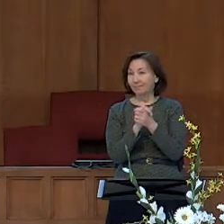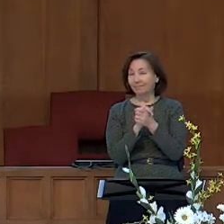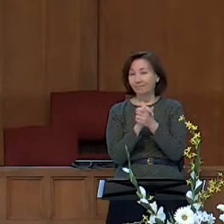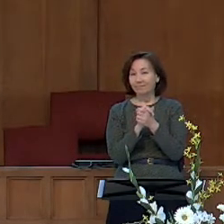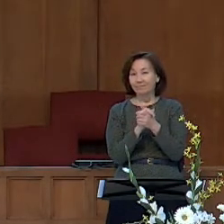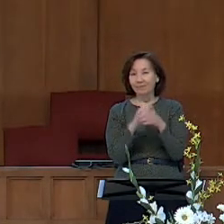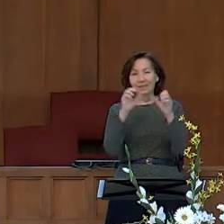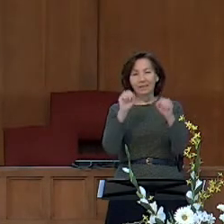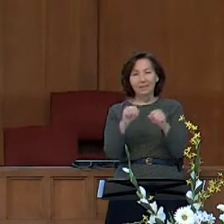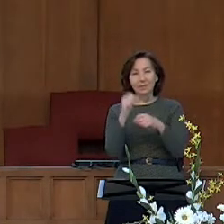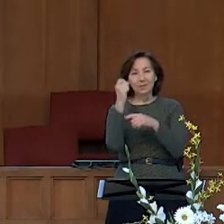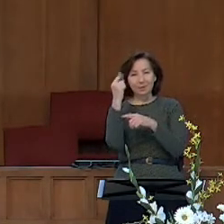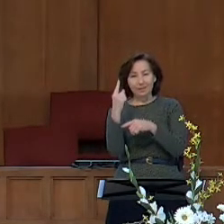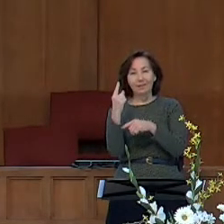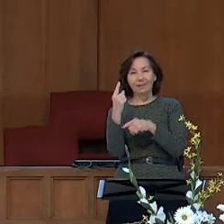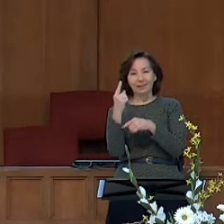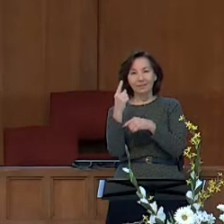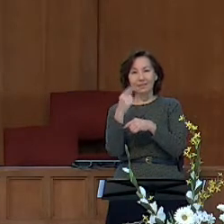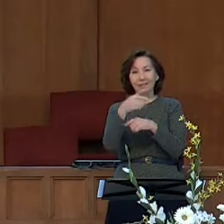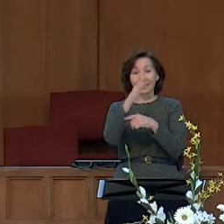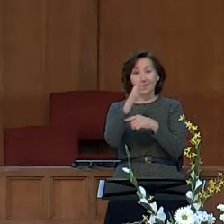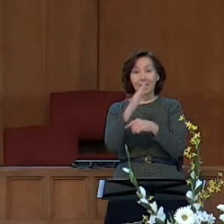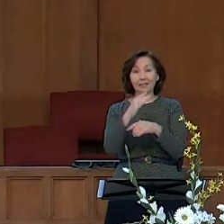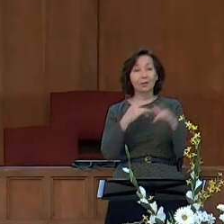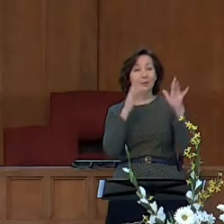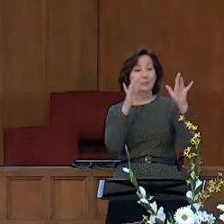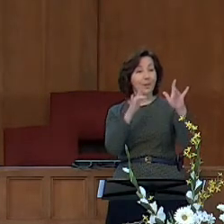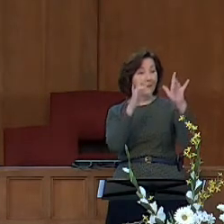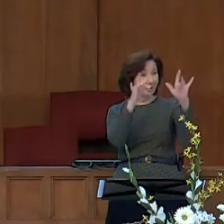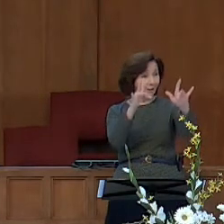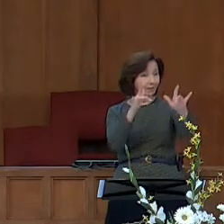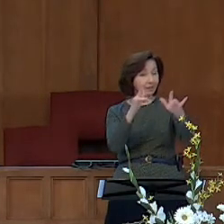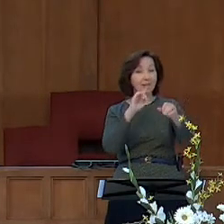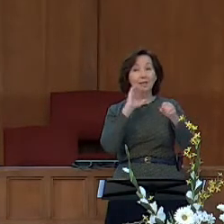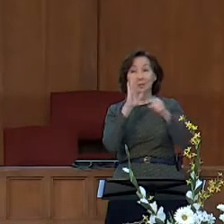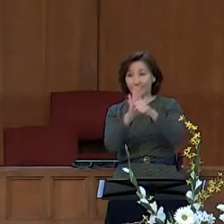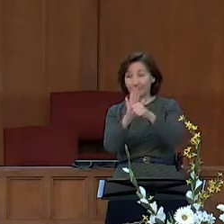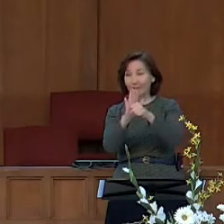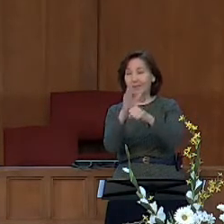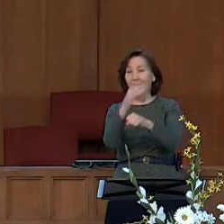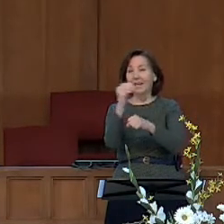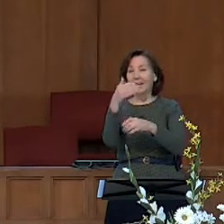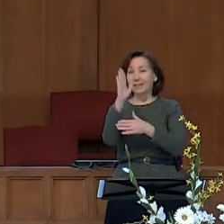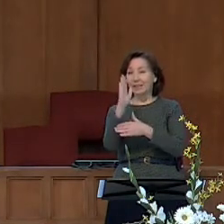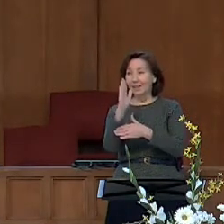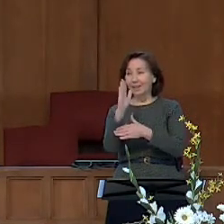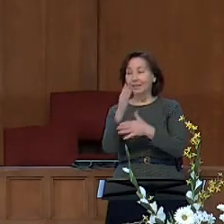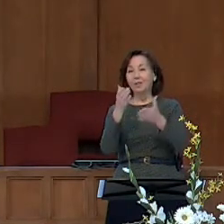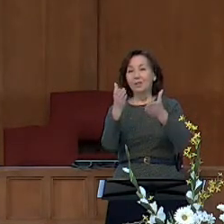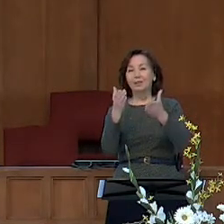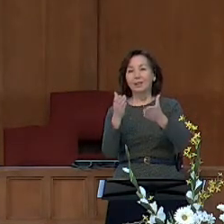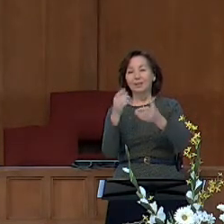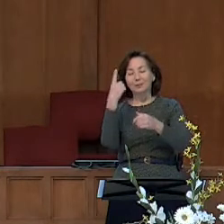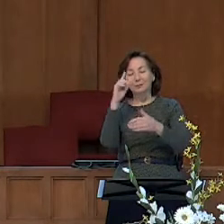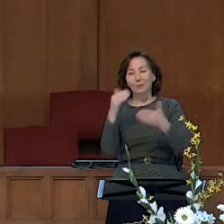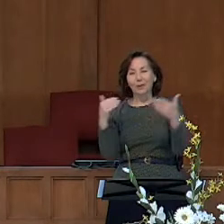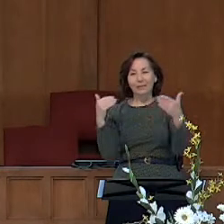Can you understand God's compassion, God's commitment, and God's desire for intimacy?